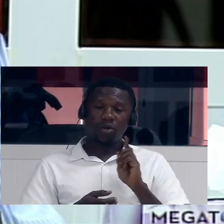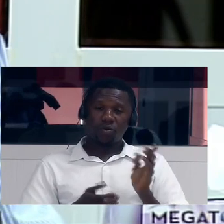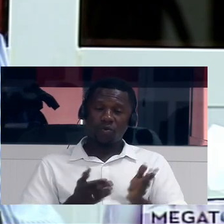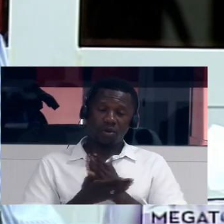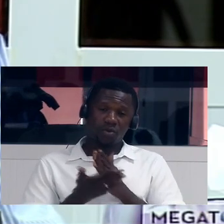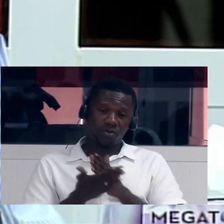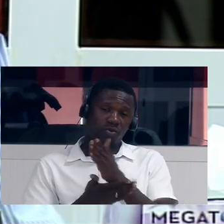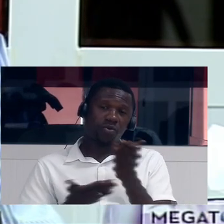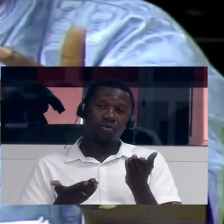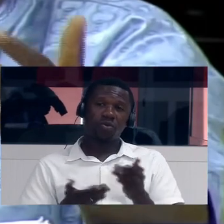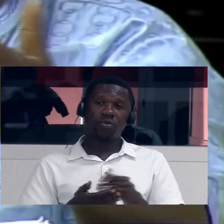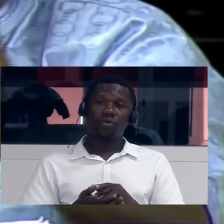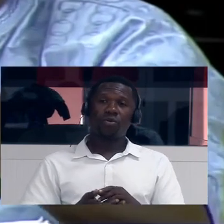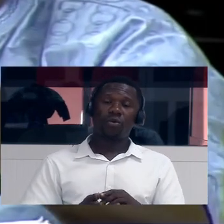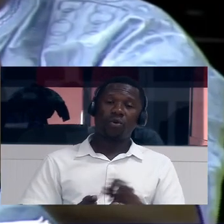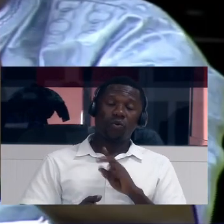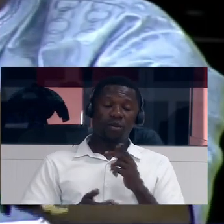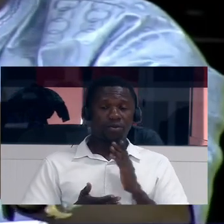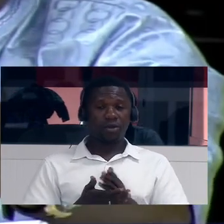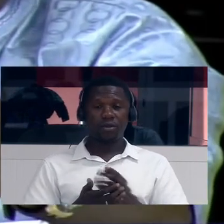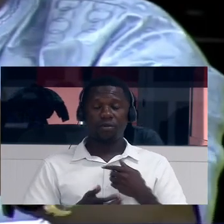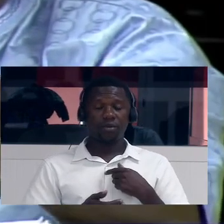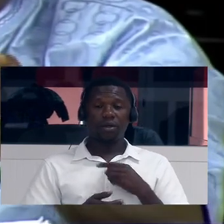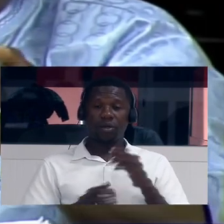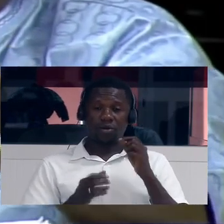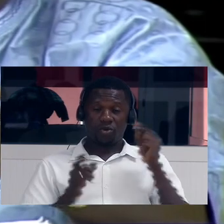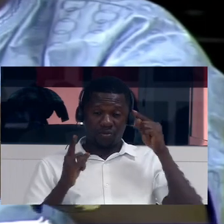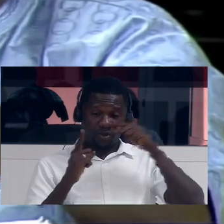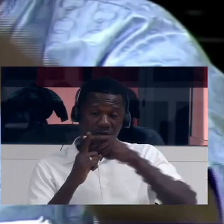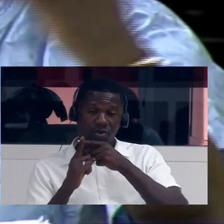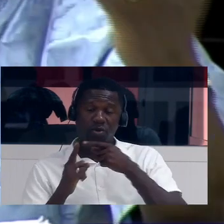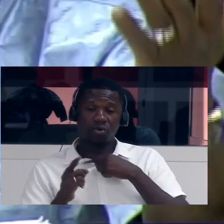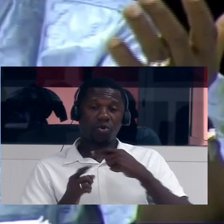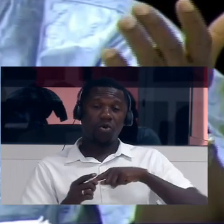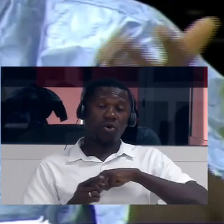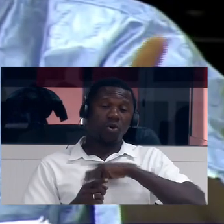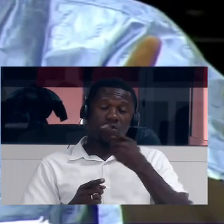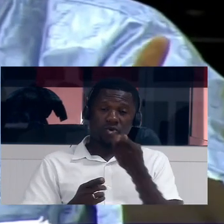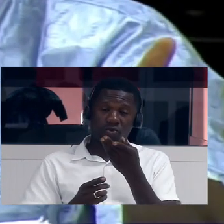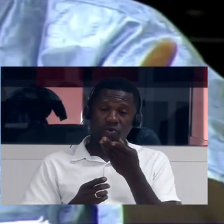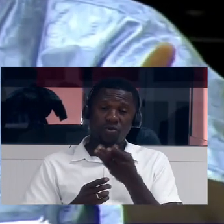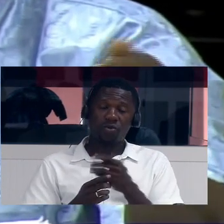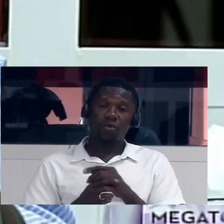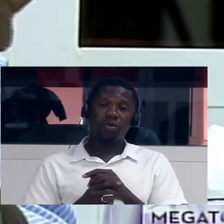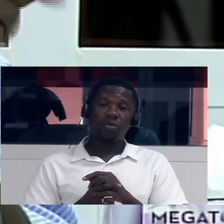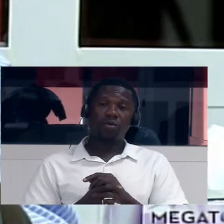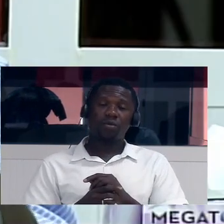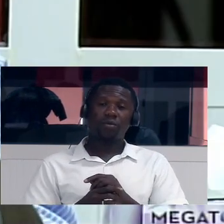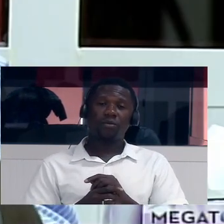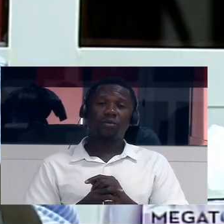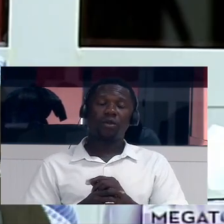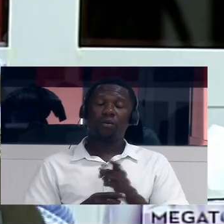They hurt. Well, be rest assured, my objective is not to hurt you. My objective is to bring out the truth I'm not saying you hurt